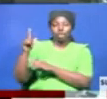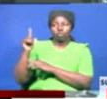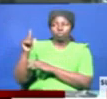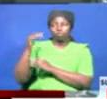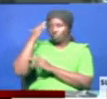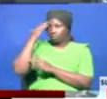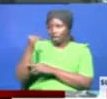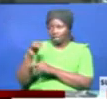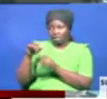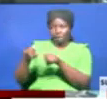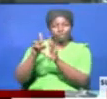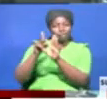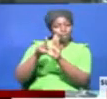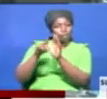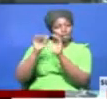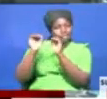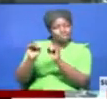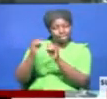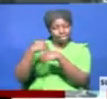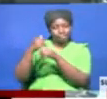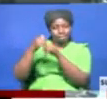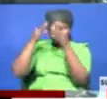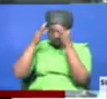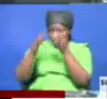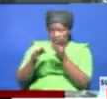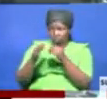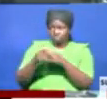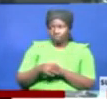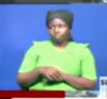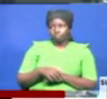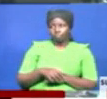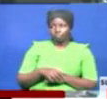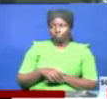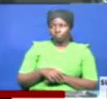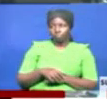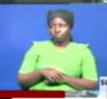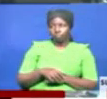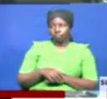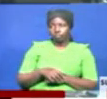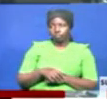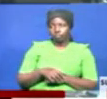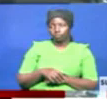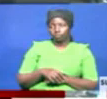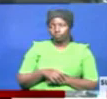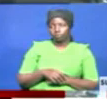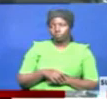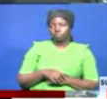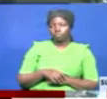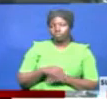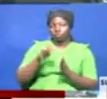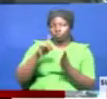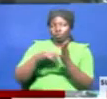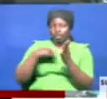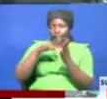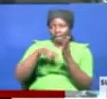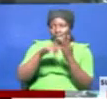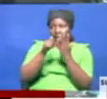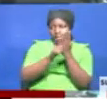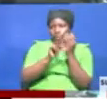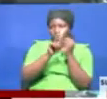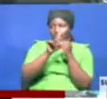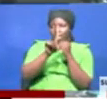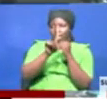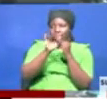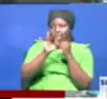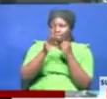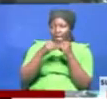they did not participate in the decision making. Take it this way. Apart from which we have read Article